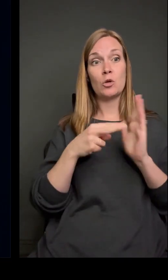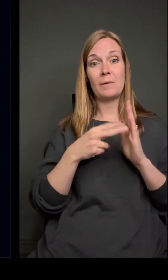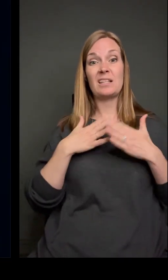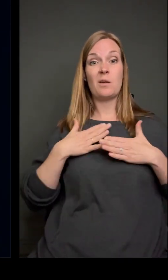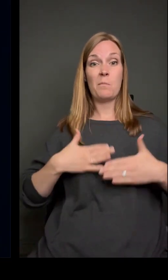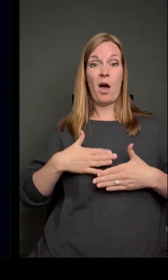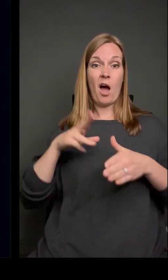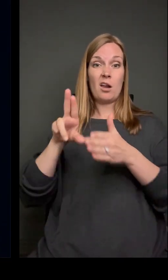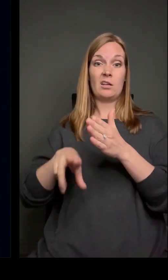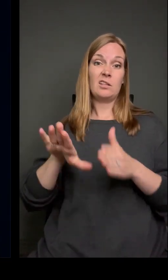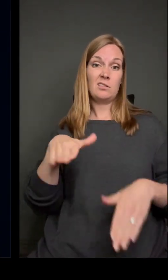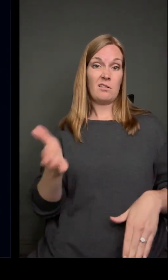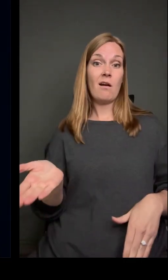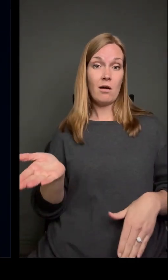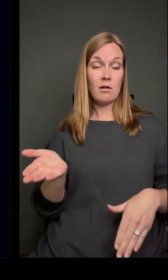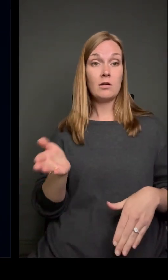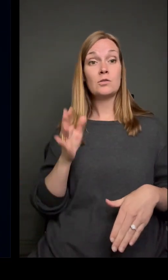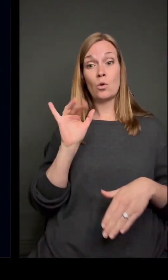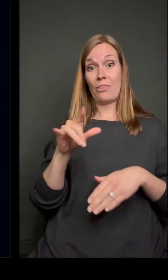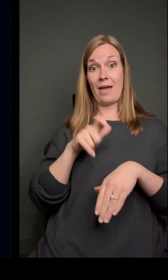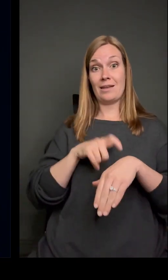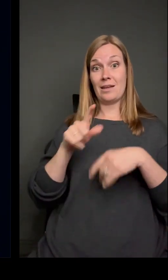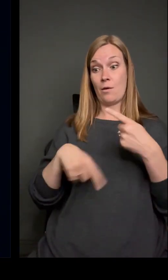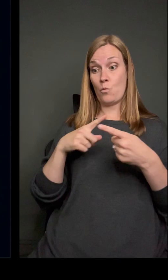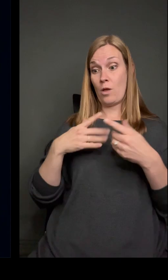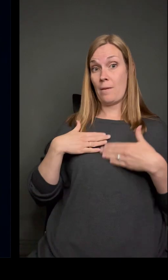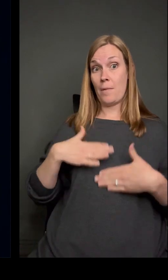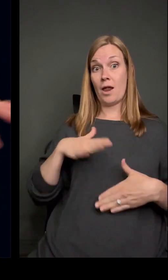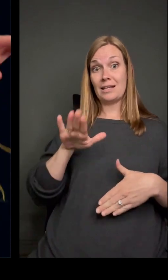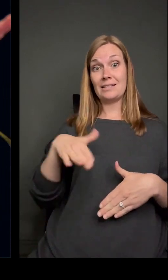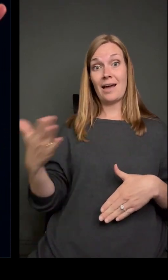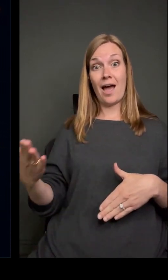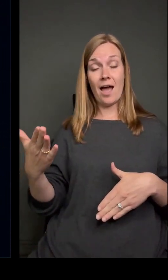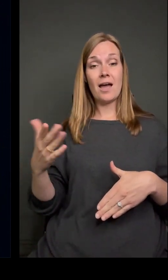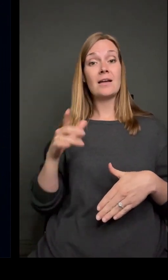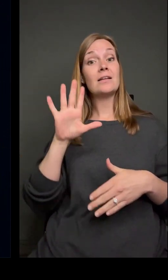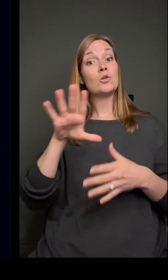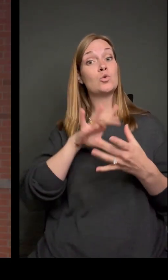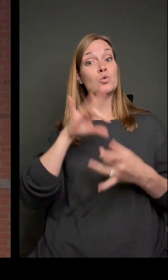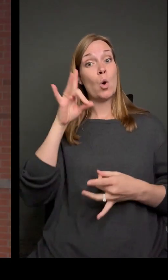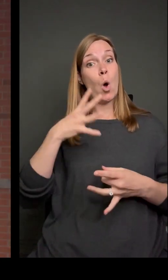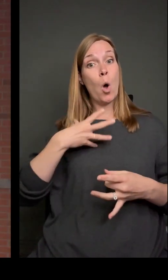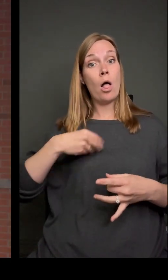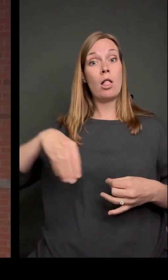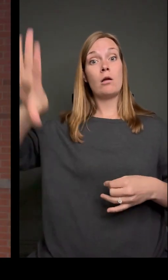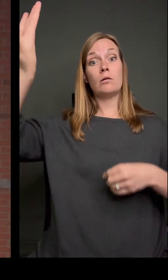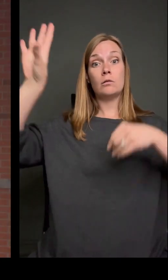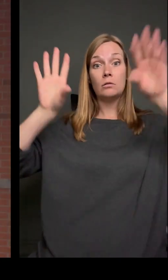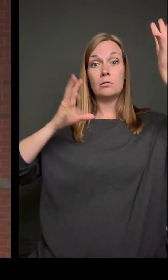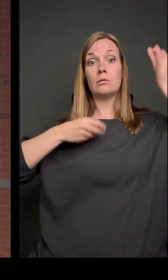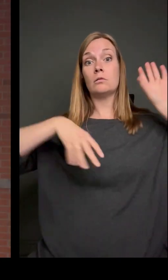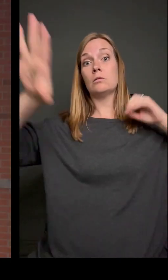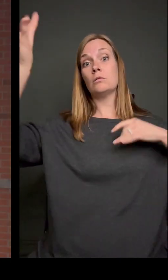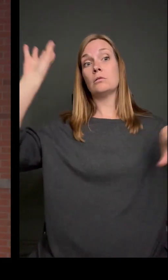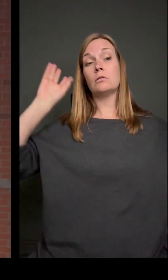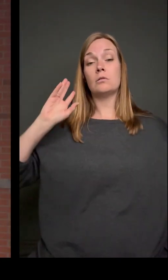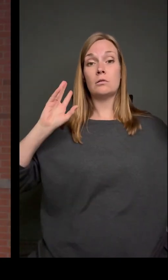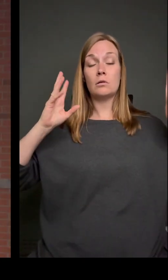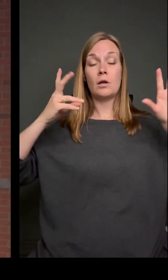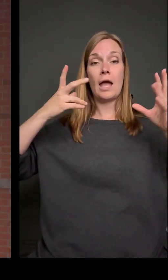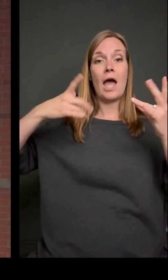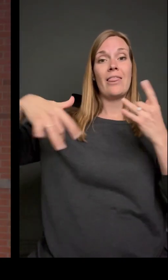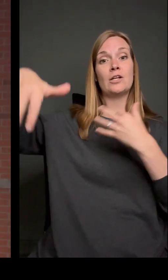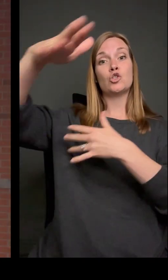And according to the Jadawala, at the moment of death, the pieces fly from the body to the far reaches of the universe, which they circle not just